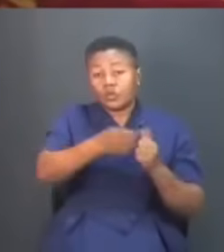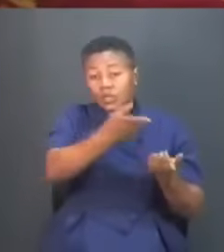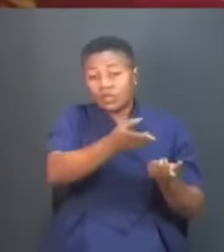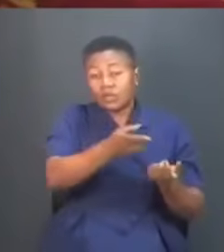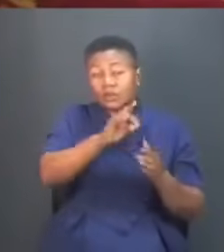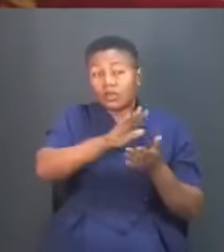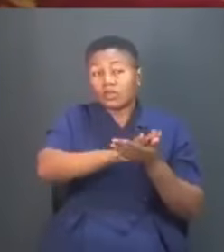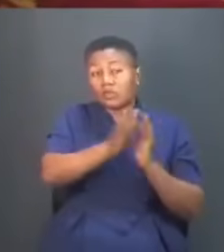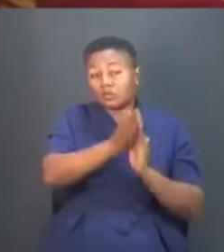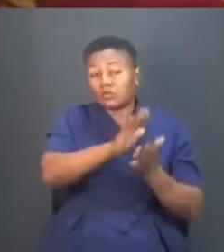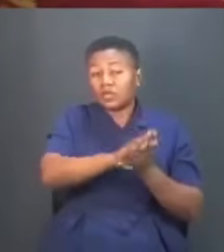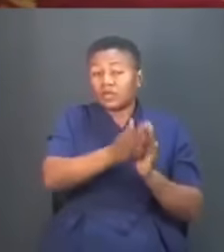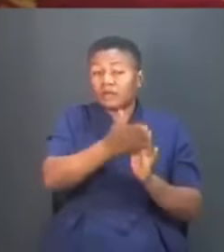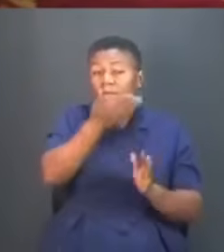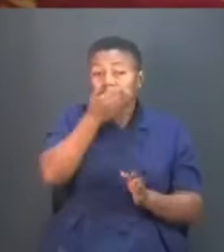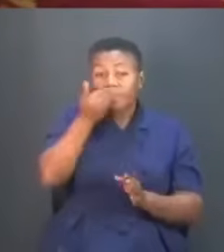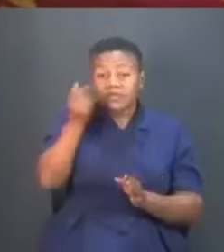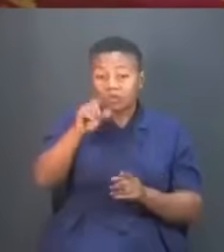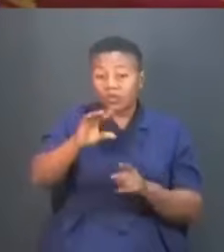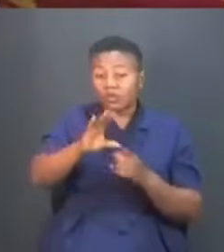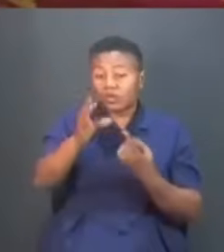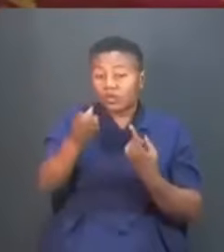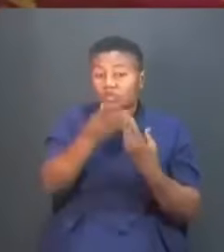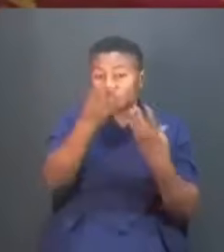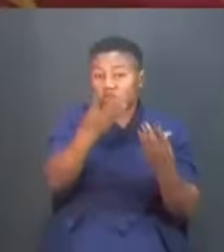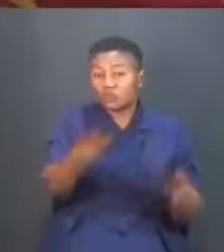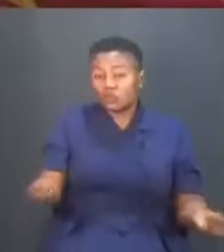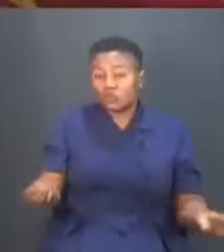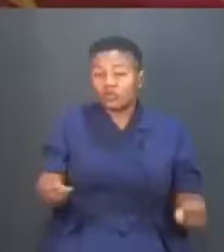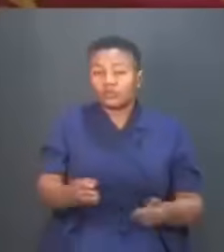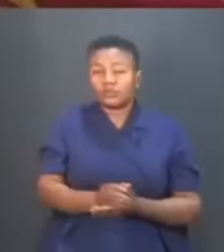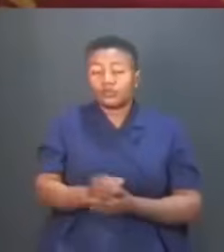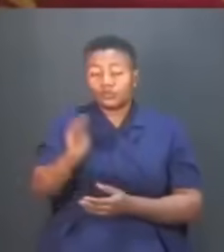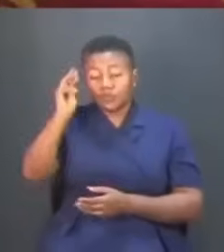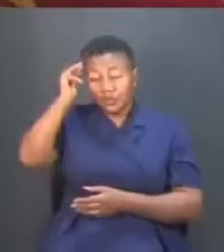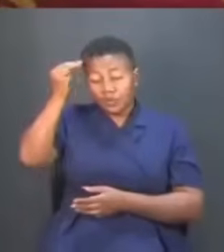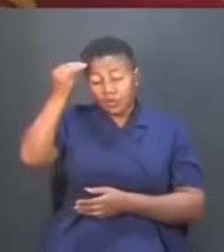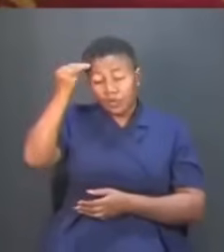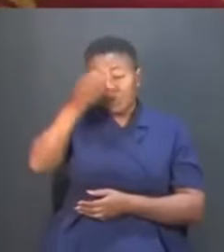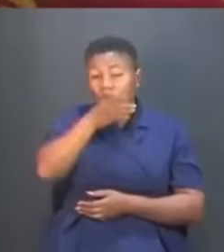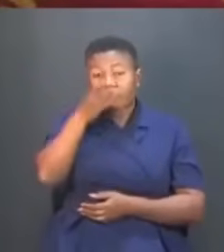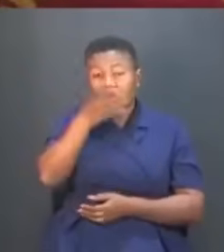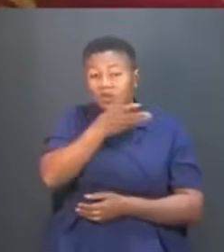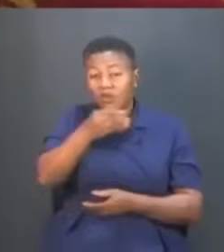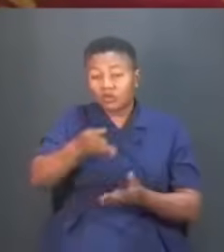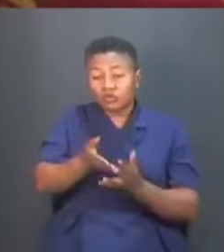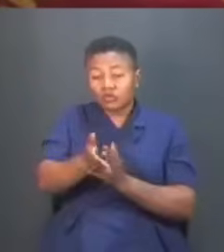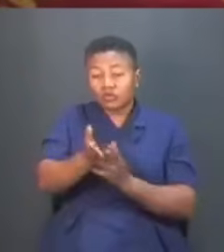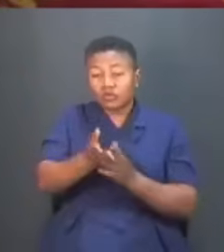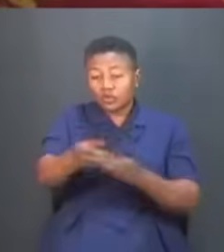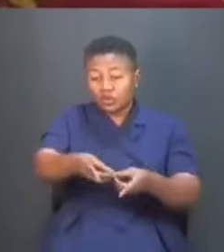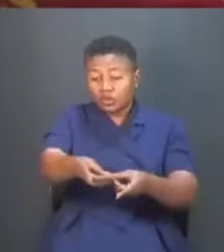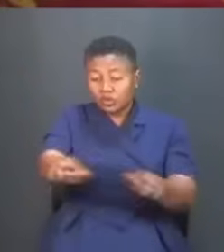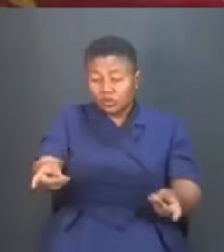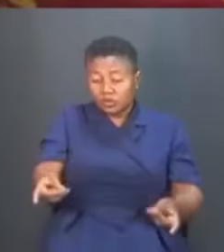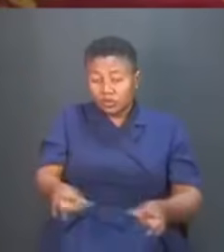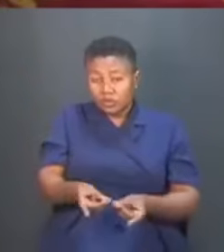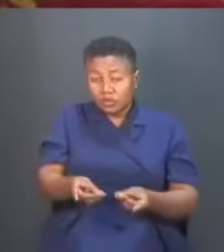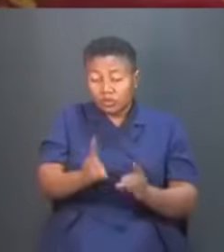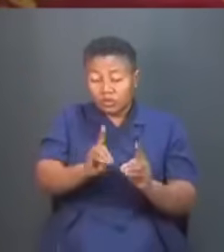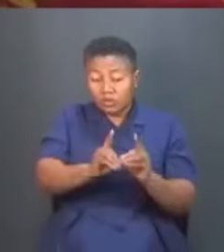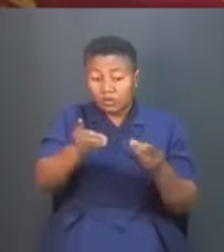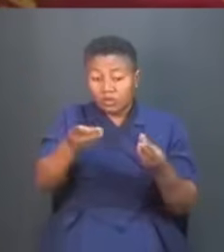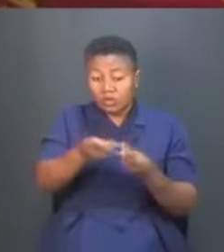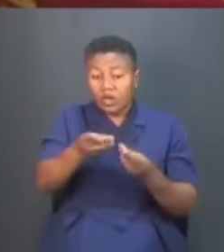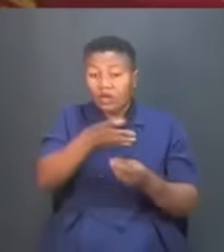favorable. The Ministry of Food and Agriculture, through the District Department of Agriculture for the 4